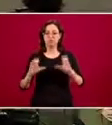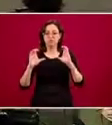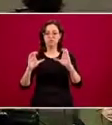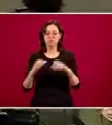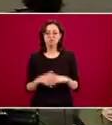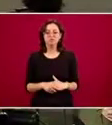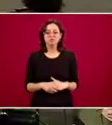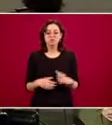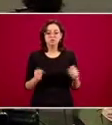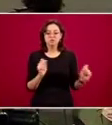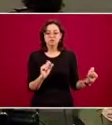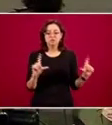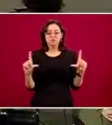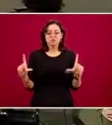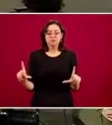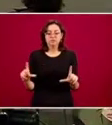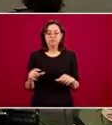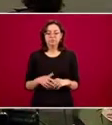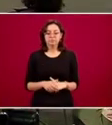face of this pandemic.